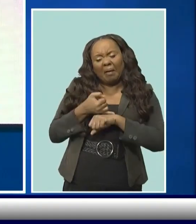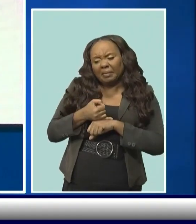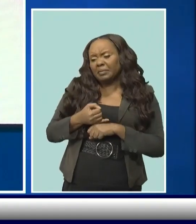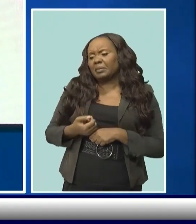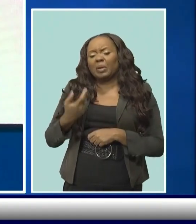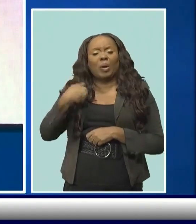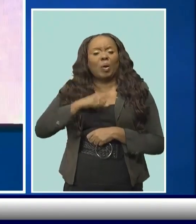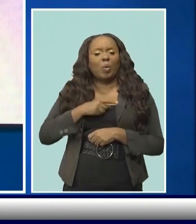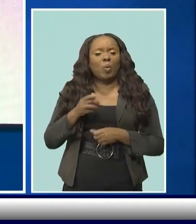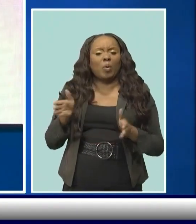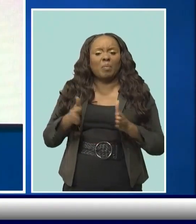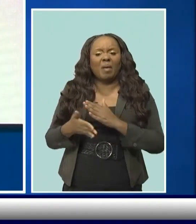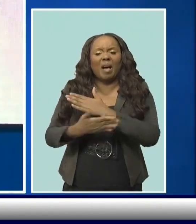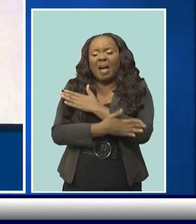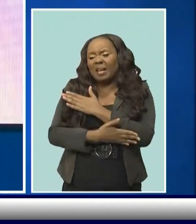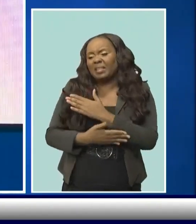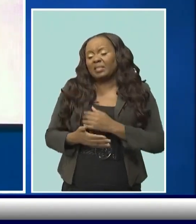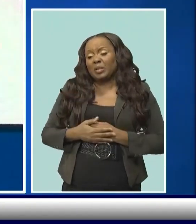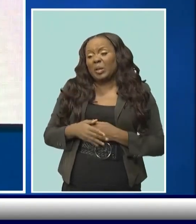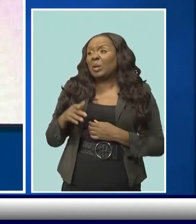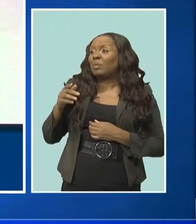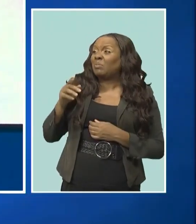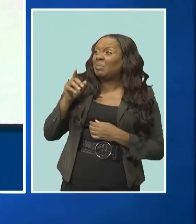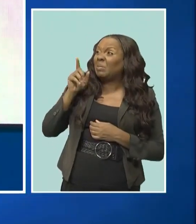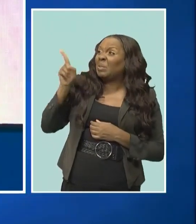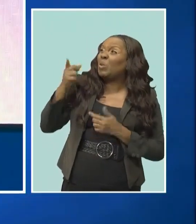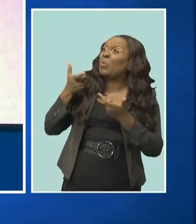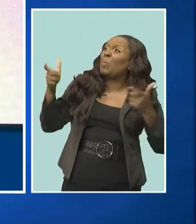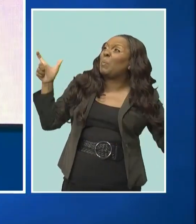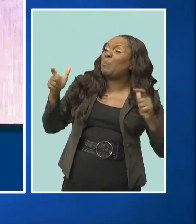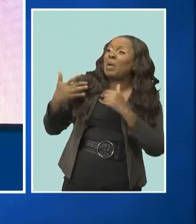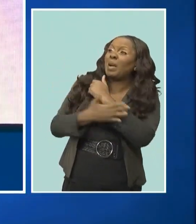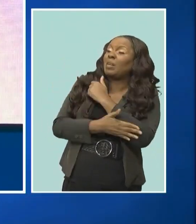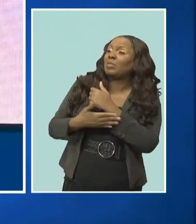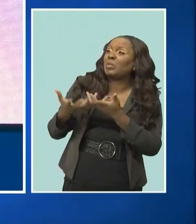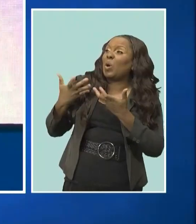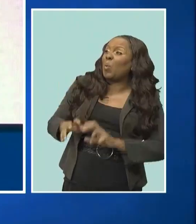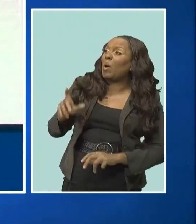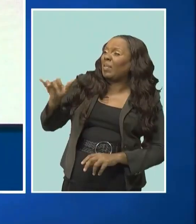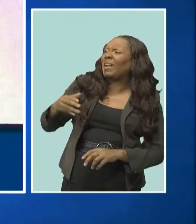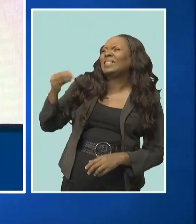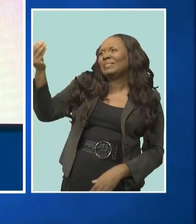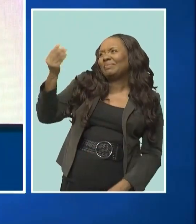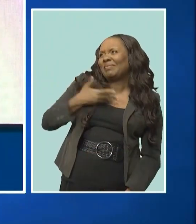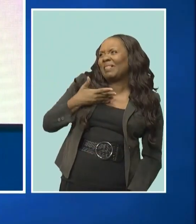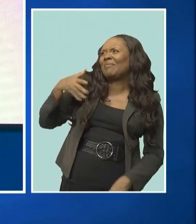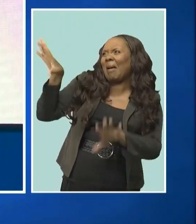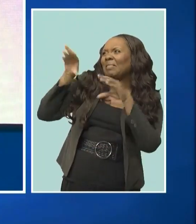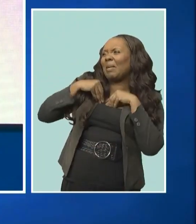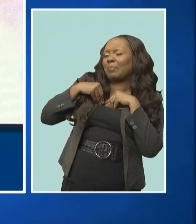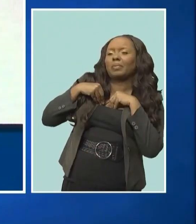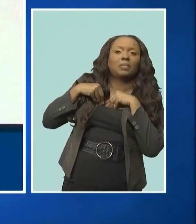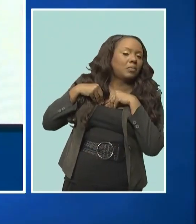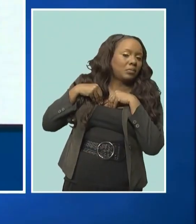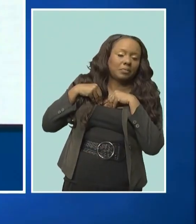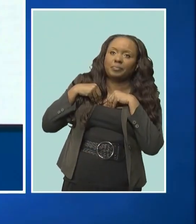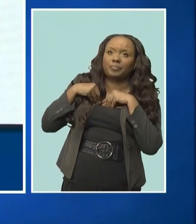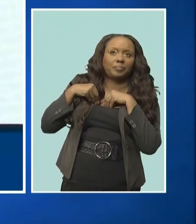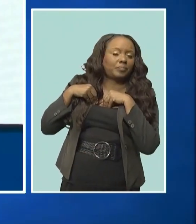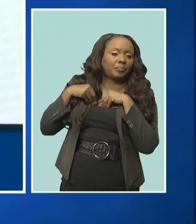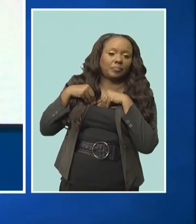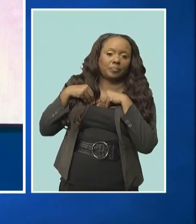which you do not want in your main markets, in other words, dump goods, that we are